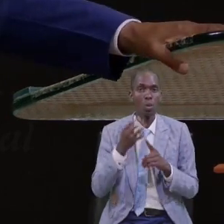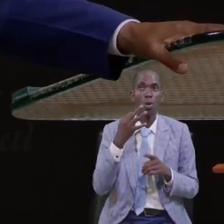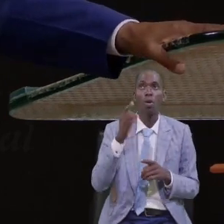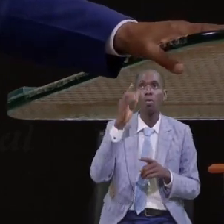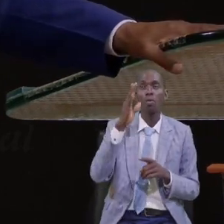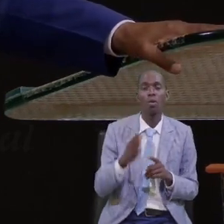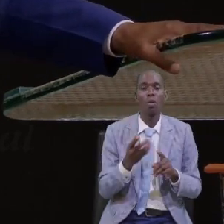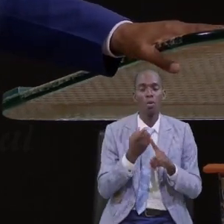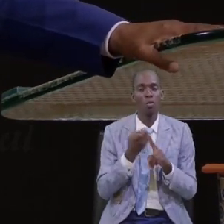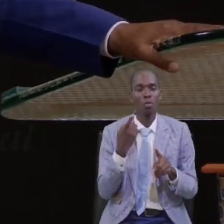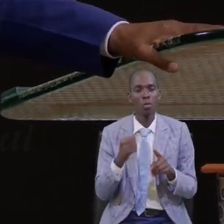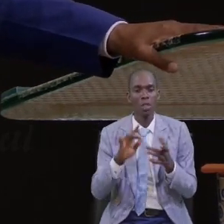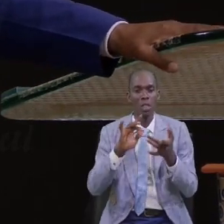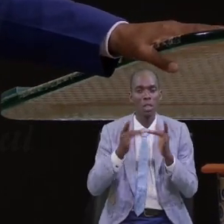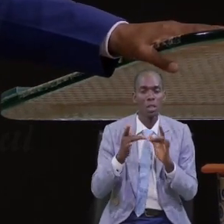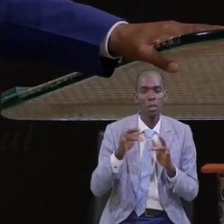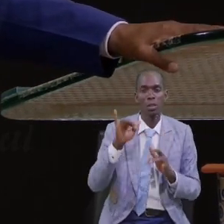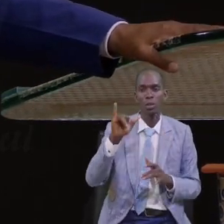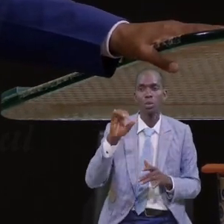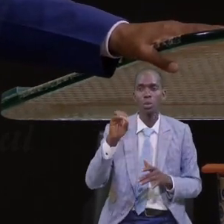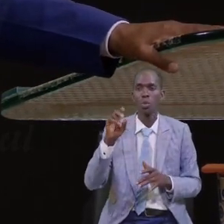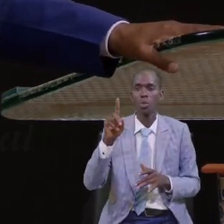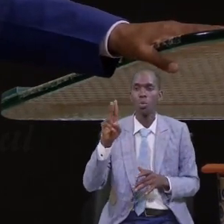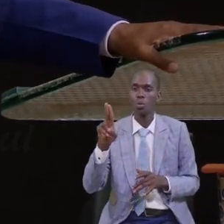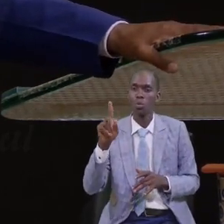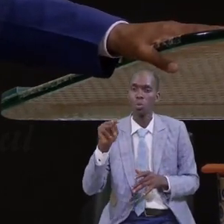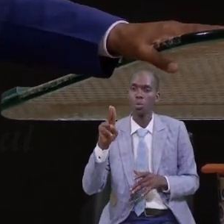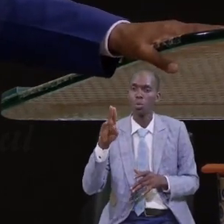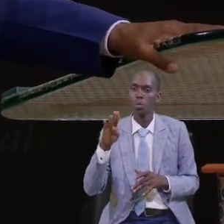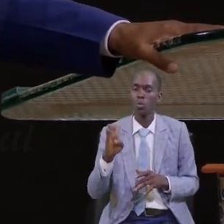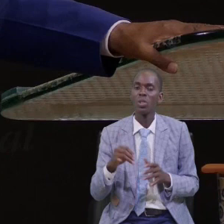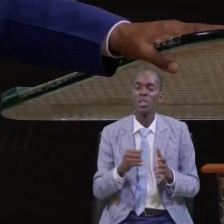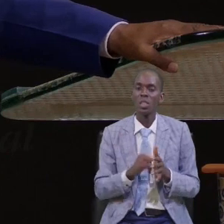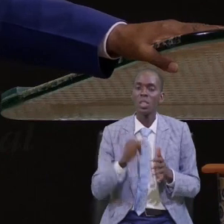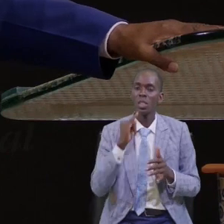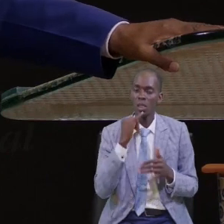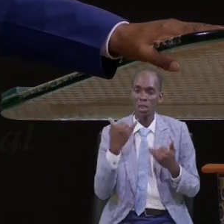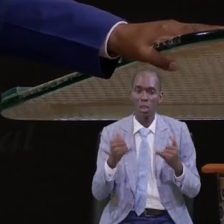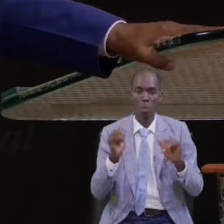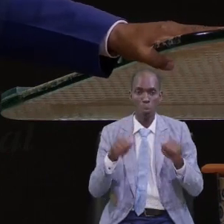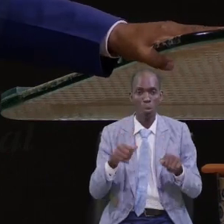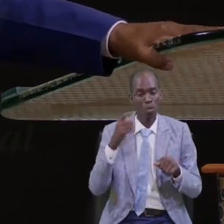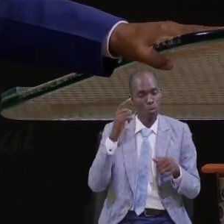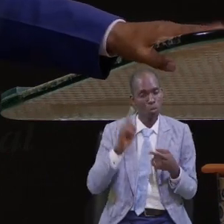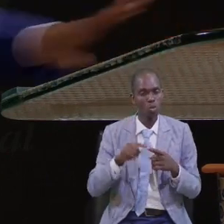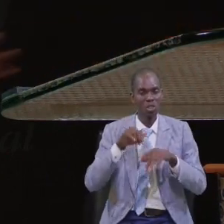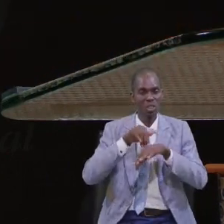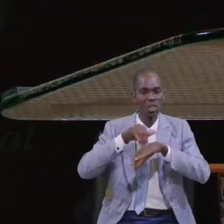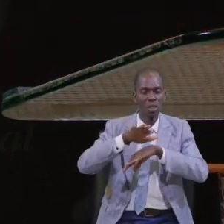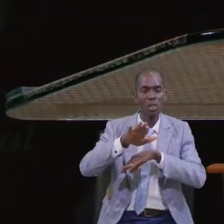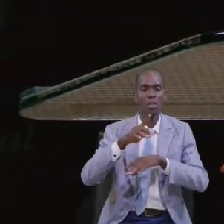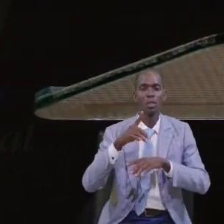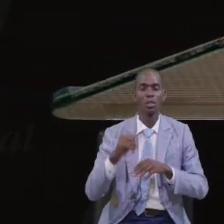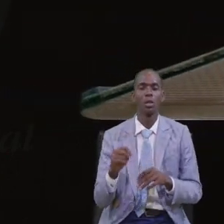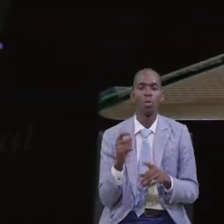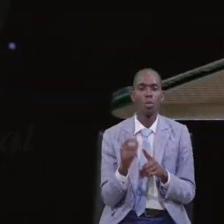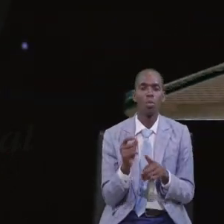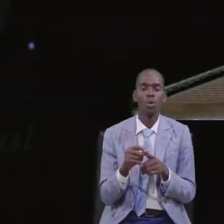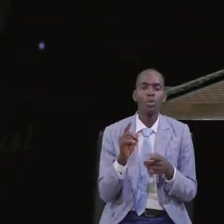and Google that and everything. Now it's possible to send the word to adventurers who are